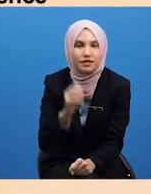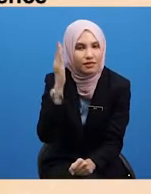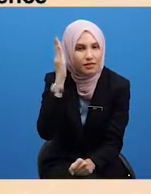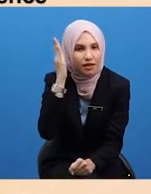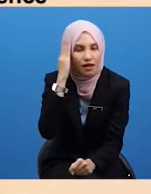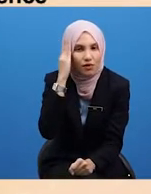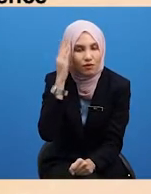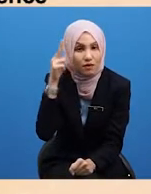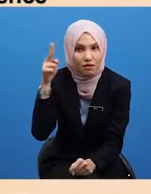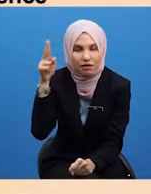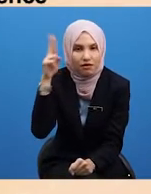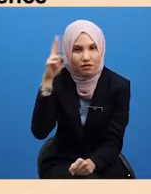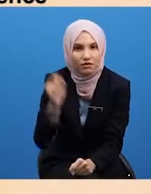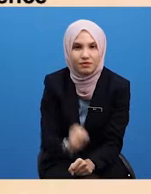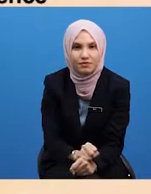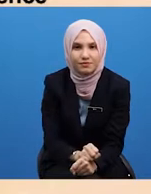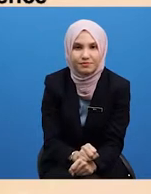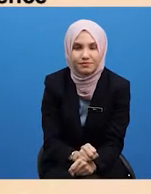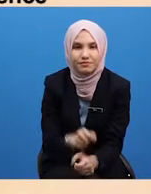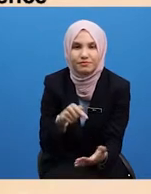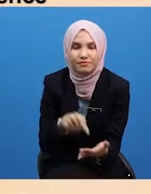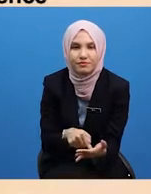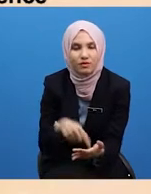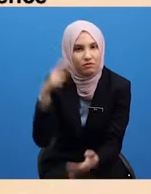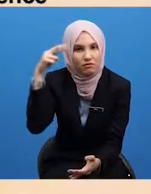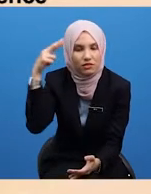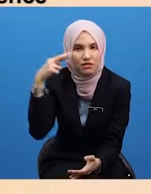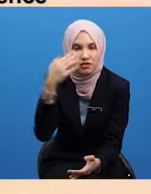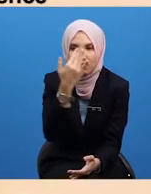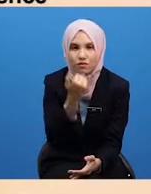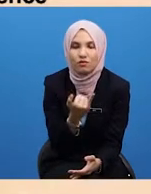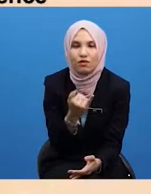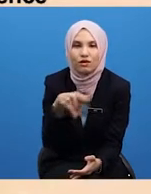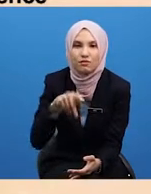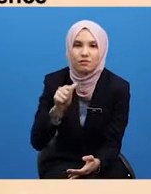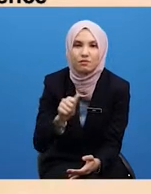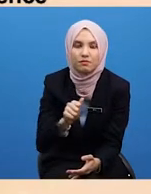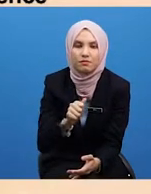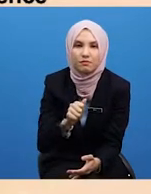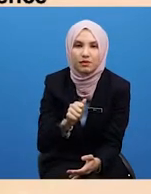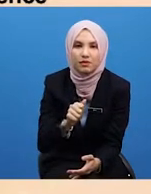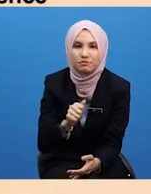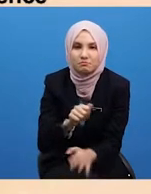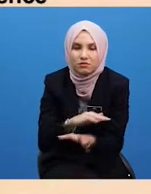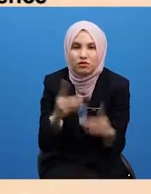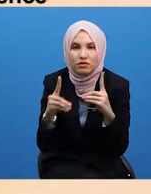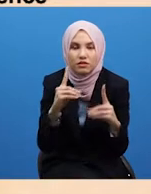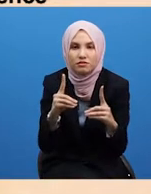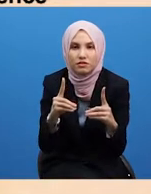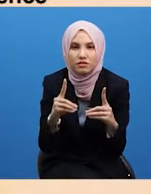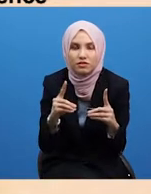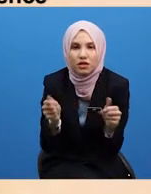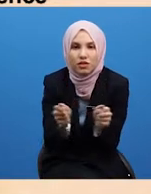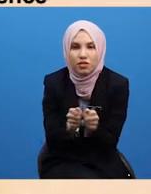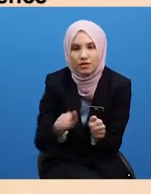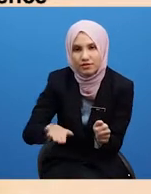Roland. This is also the reason Pa does not have friendly conversations with his